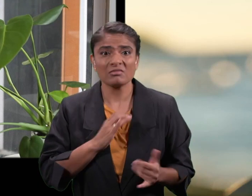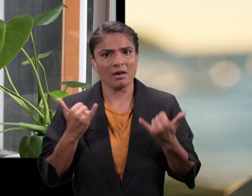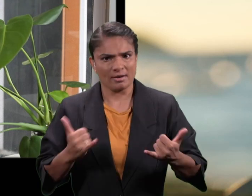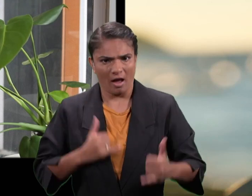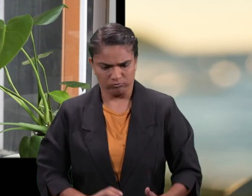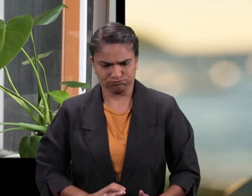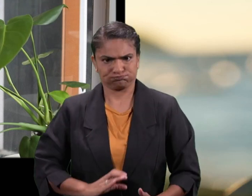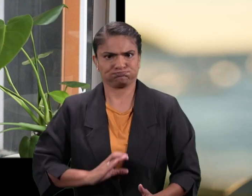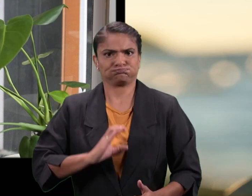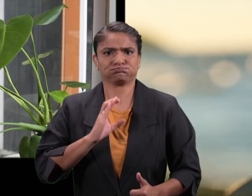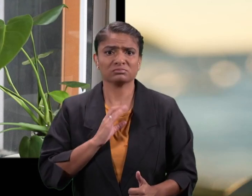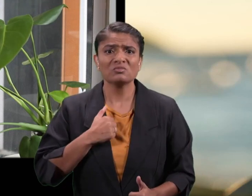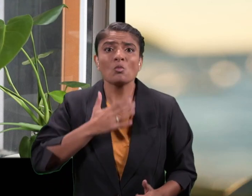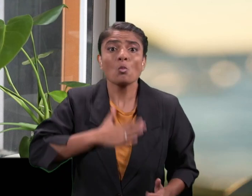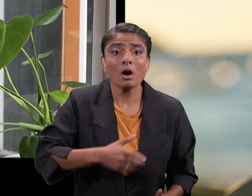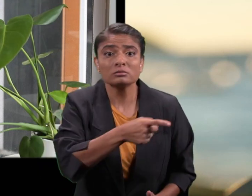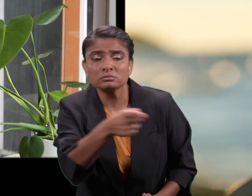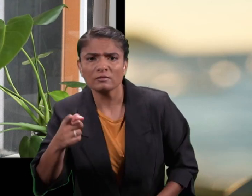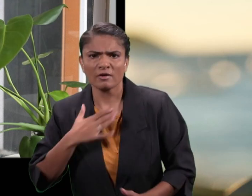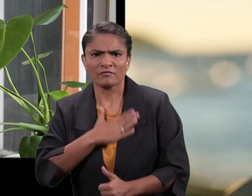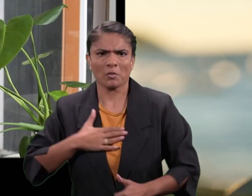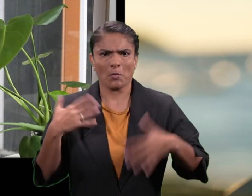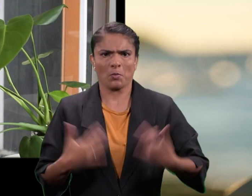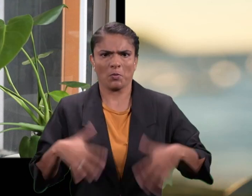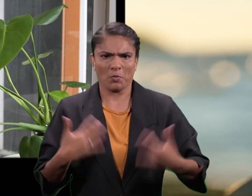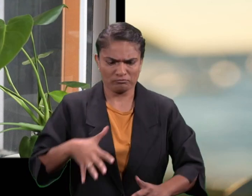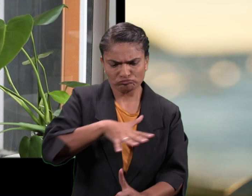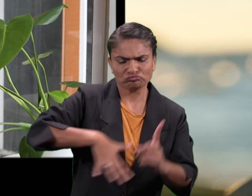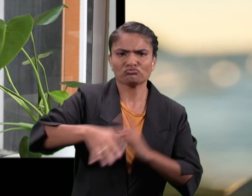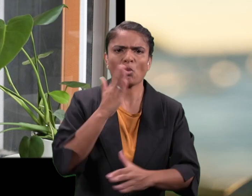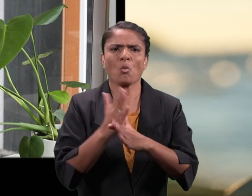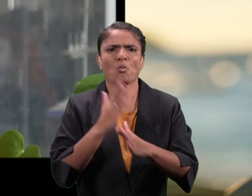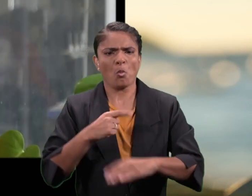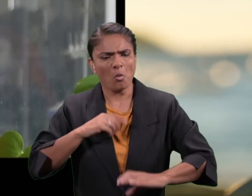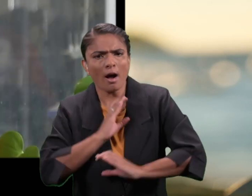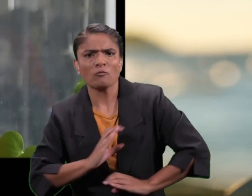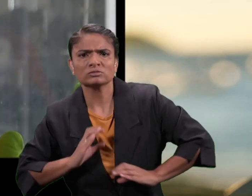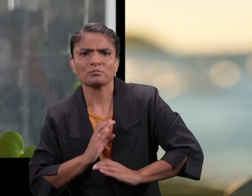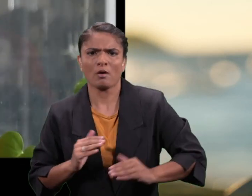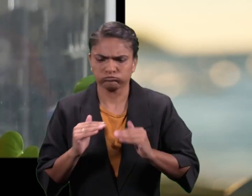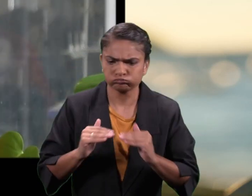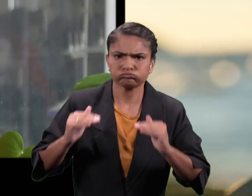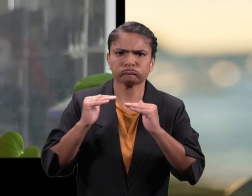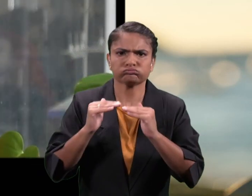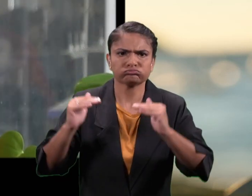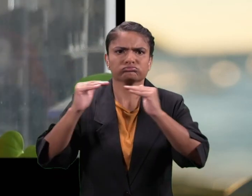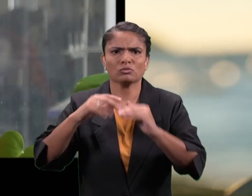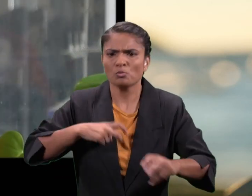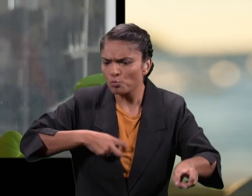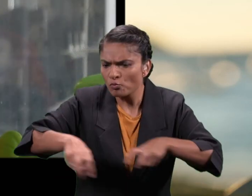I wouldn't want anybody pushing me besides maybe, let's say, somebody that I'm comfortable with. And moving